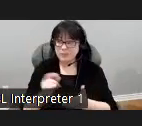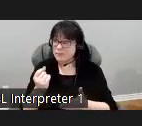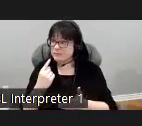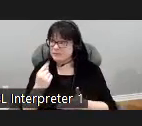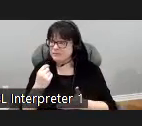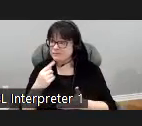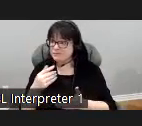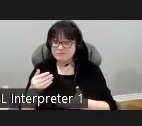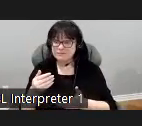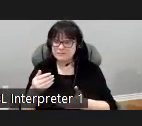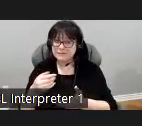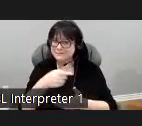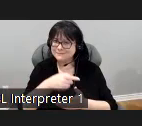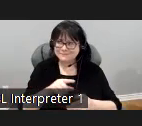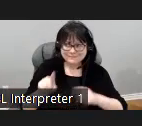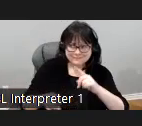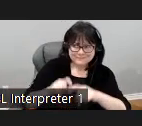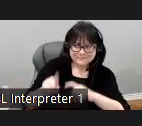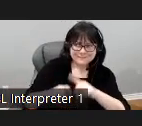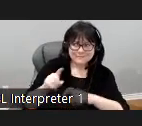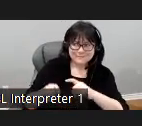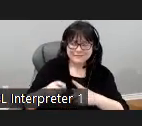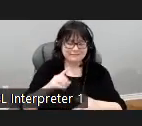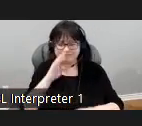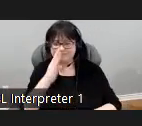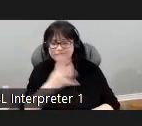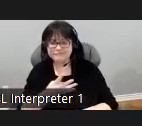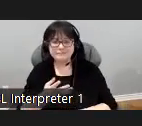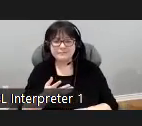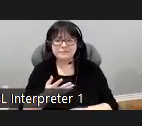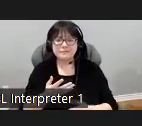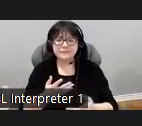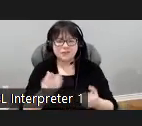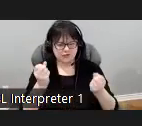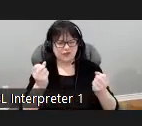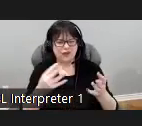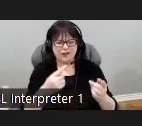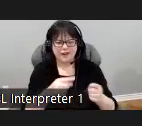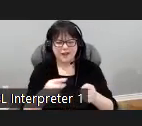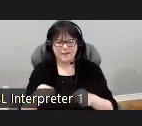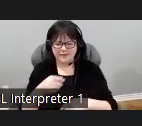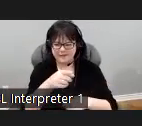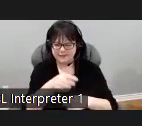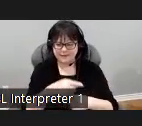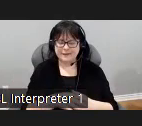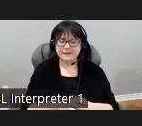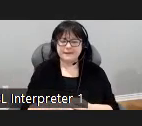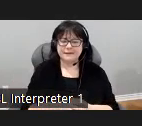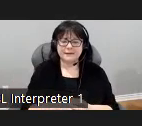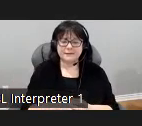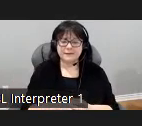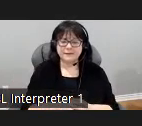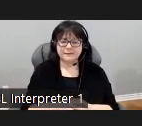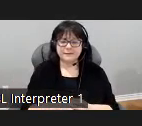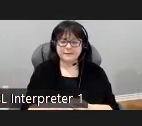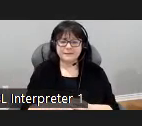that aren't really responded to? There's a lot happening in this situation. And all of the situations, these scenarios that we've developed for the